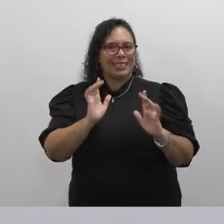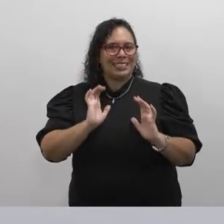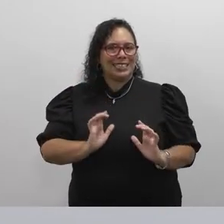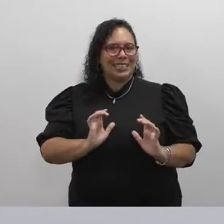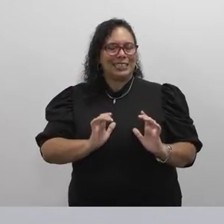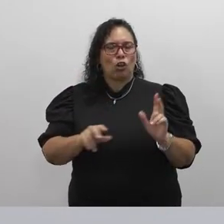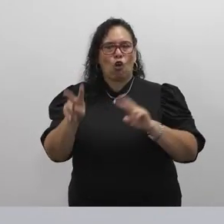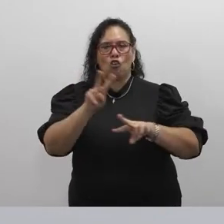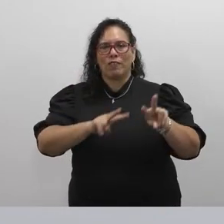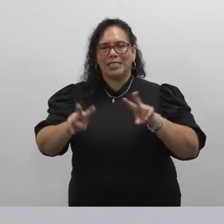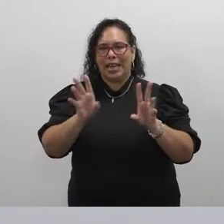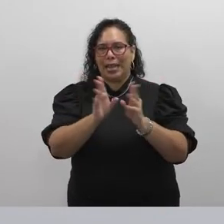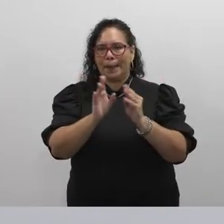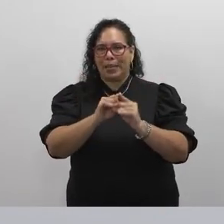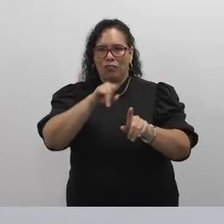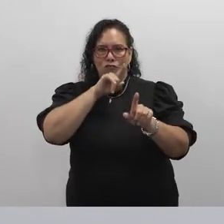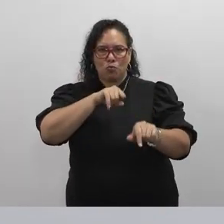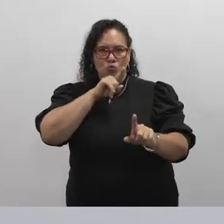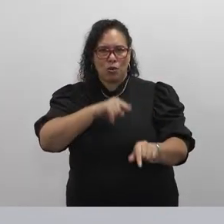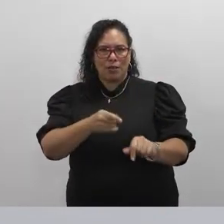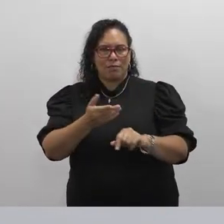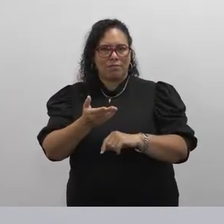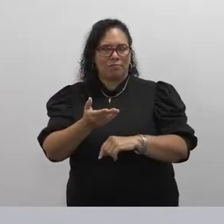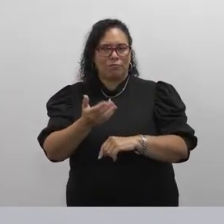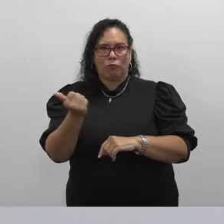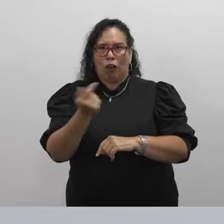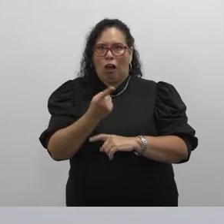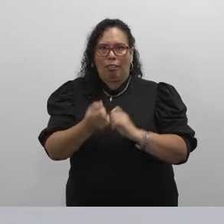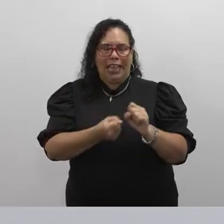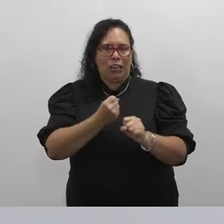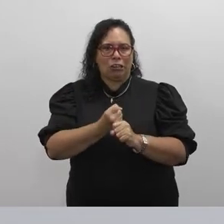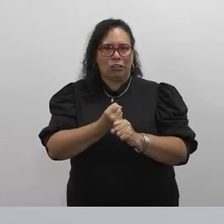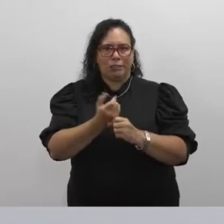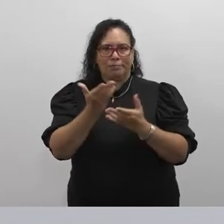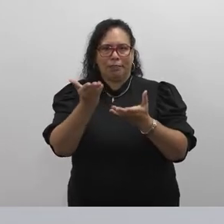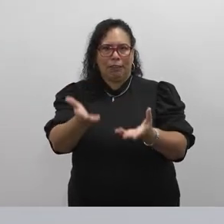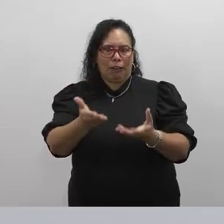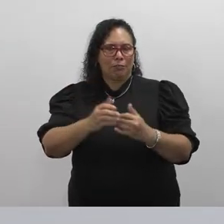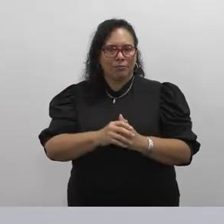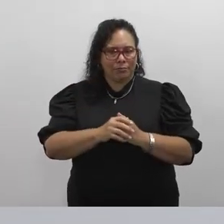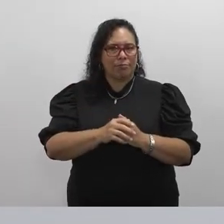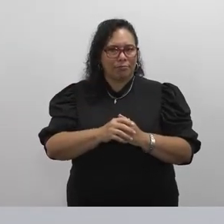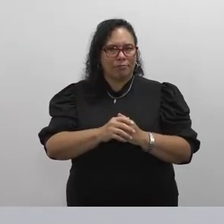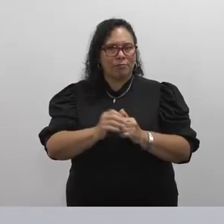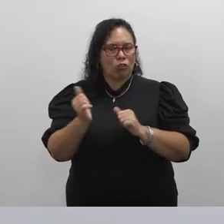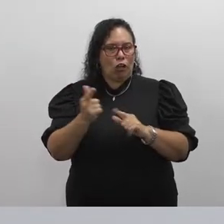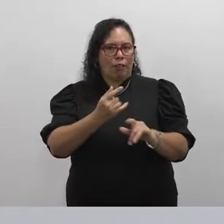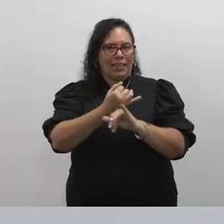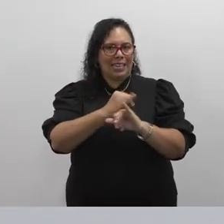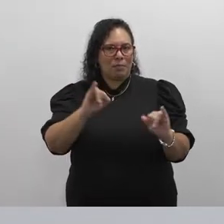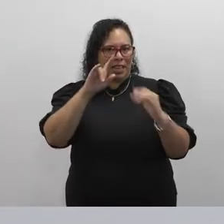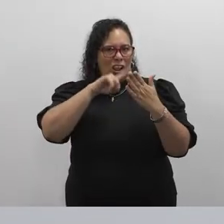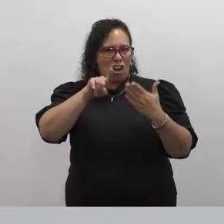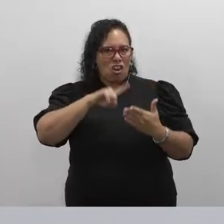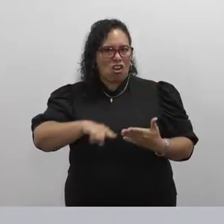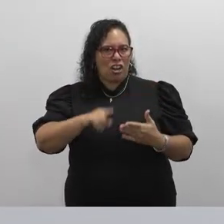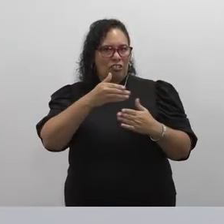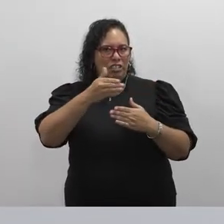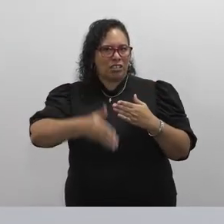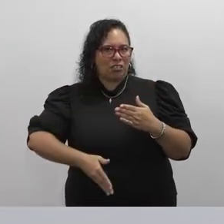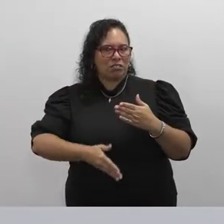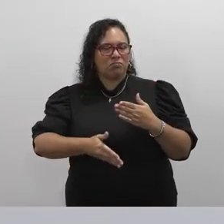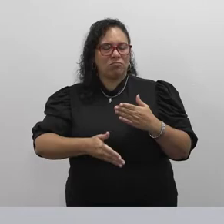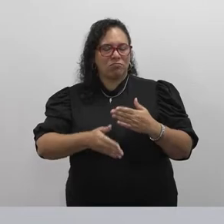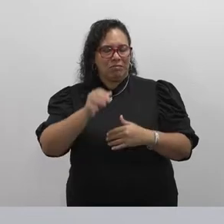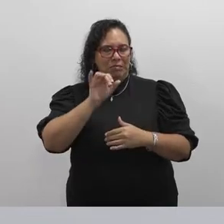Oversight Committee reporting for all of the past years is contained there. All of our independent audit results are all contained